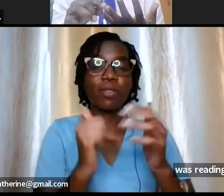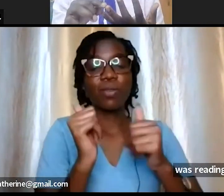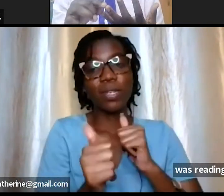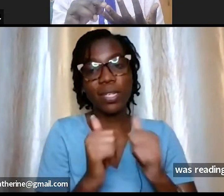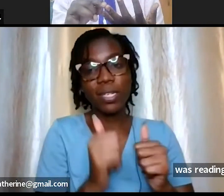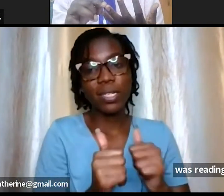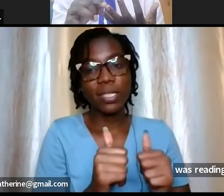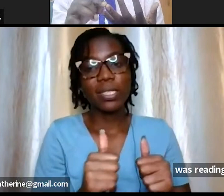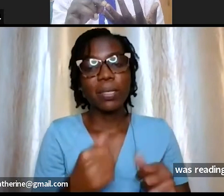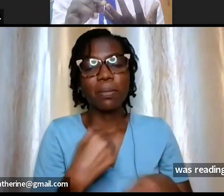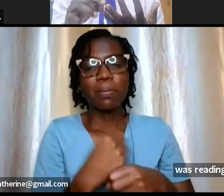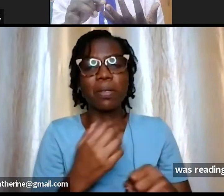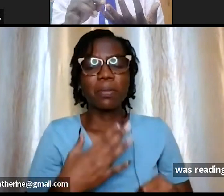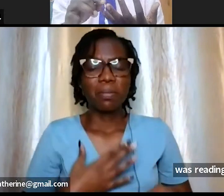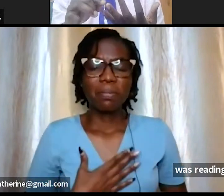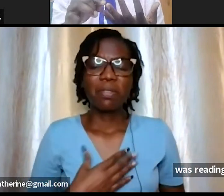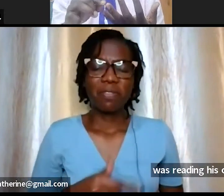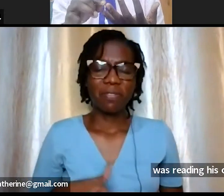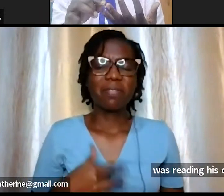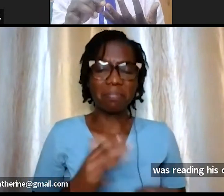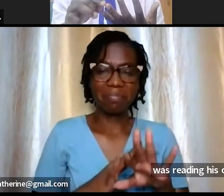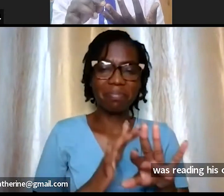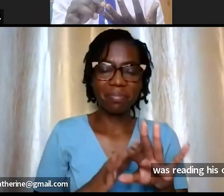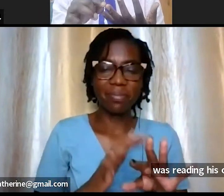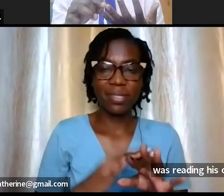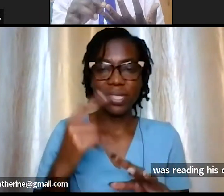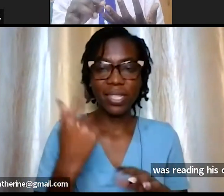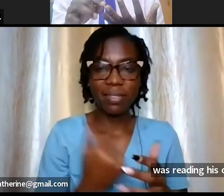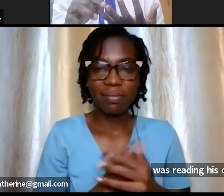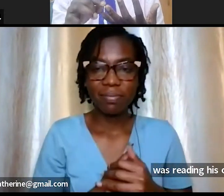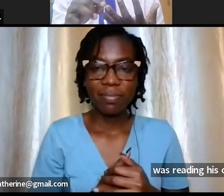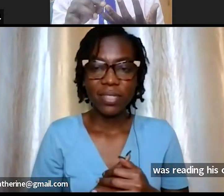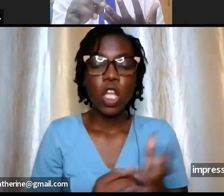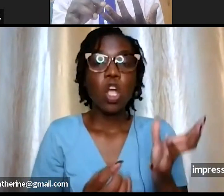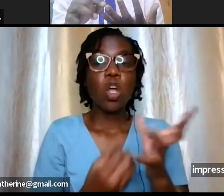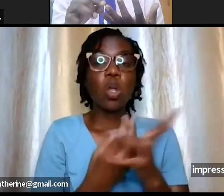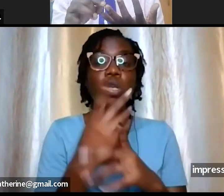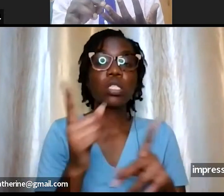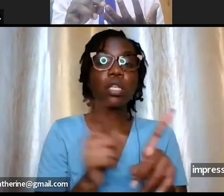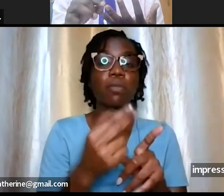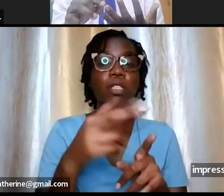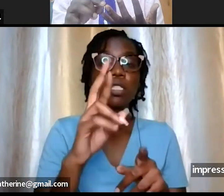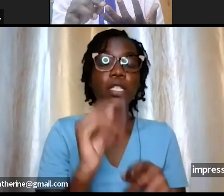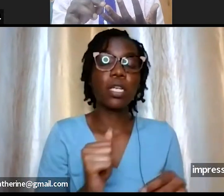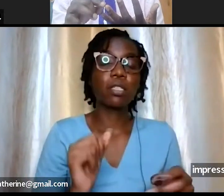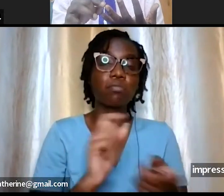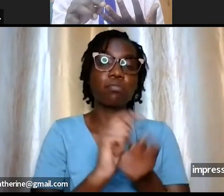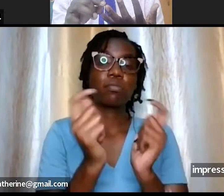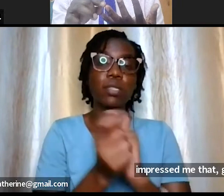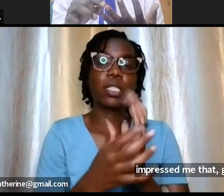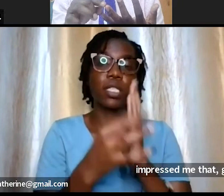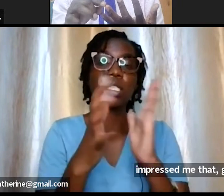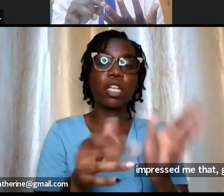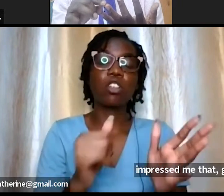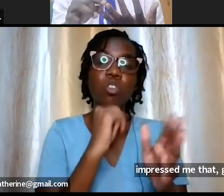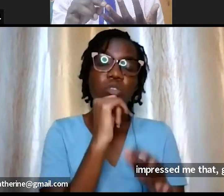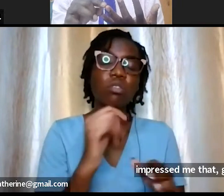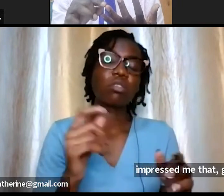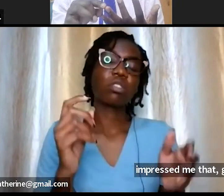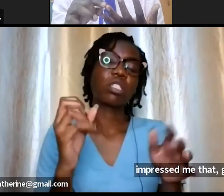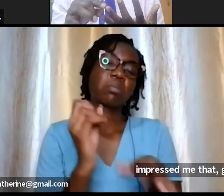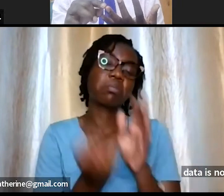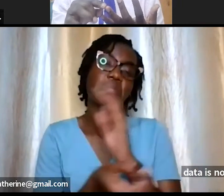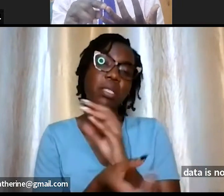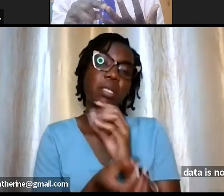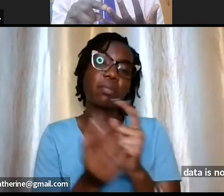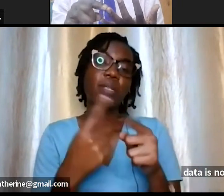impressed me, that growth as a HR transformational leader is not a destination, but a journey. I think if you're going to take